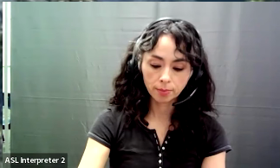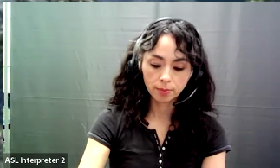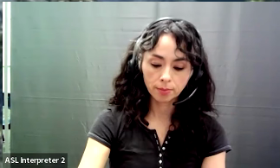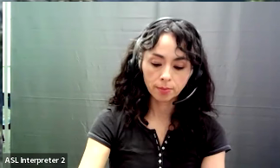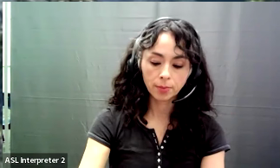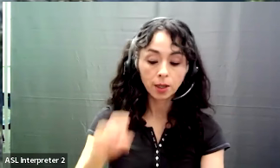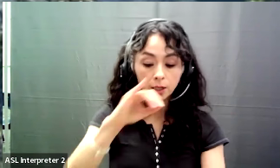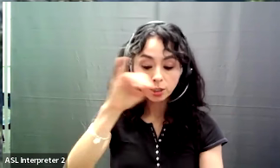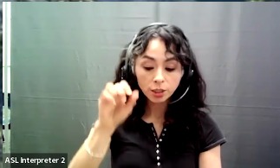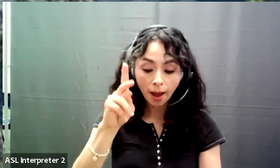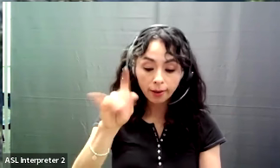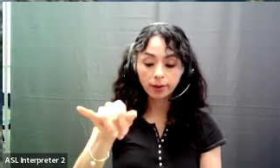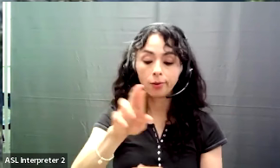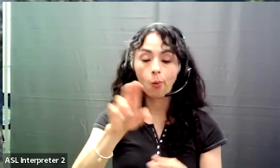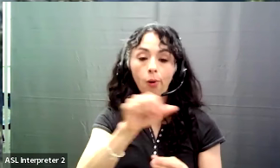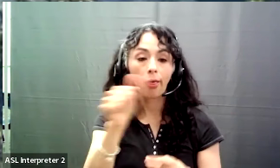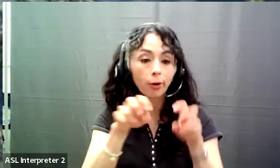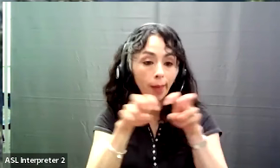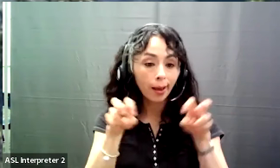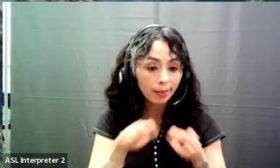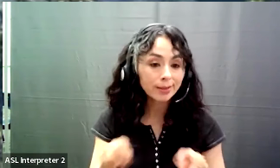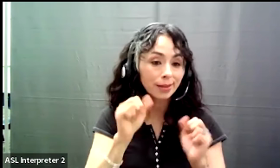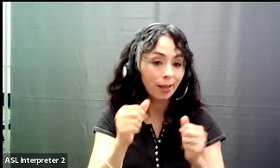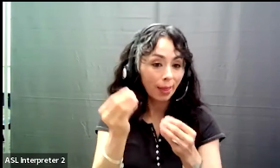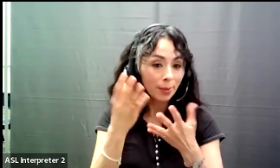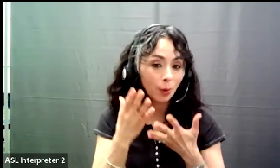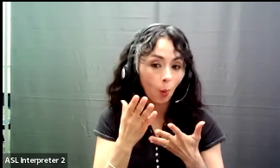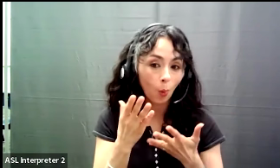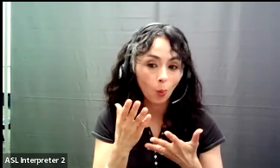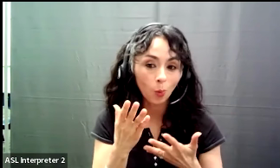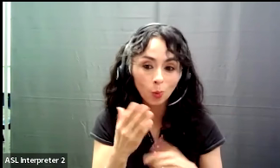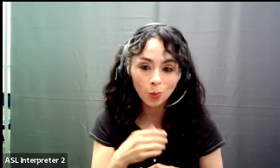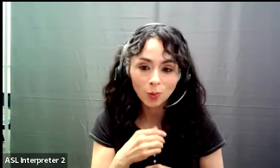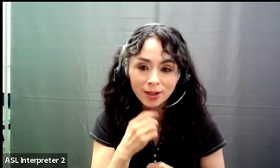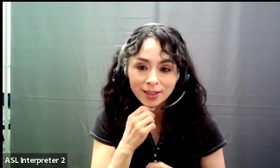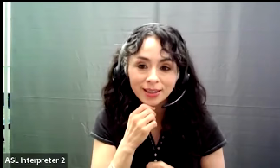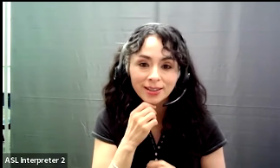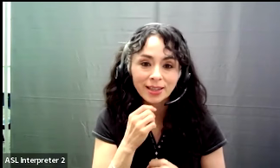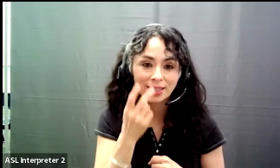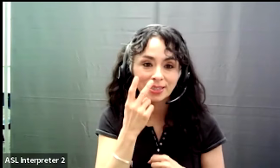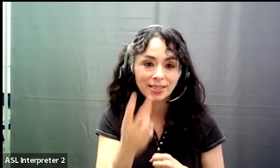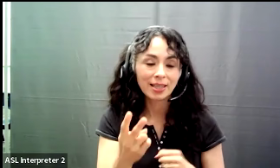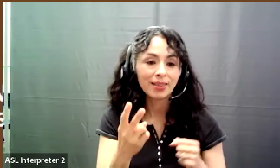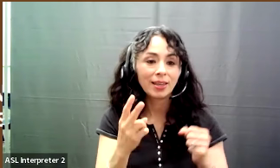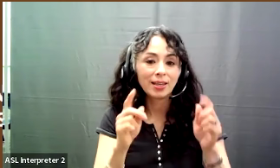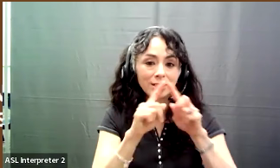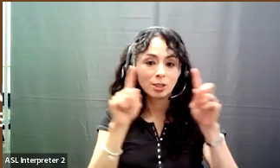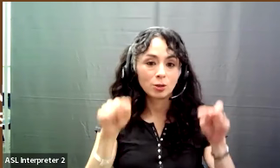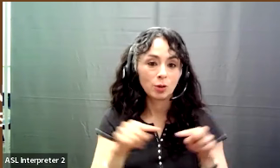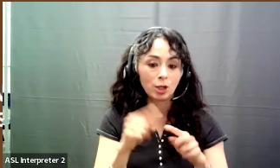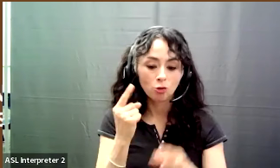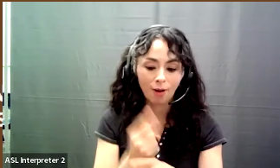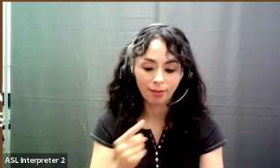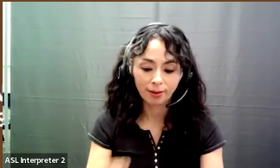So you can let me know if you're seeing the screen with my